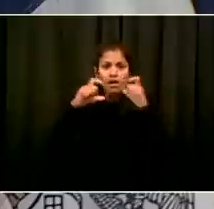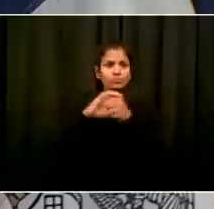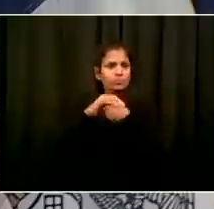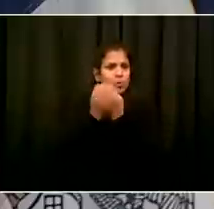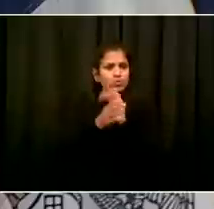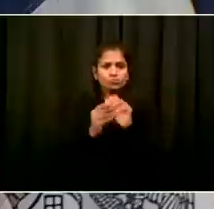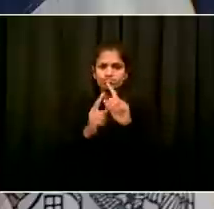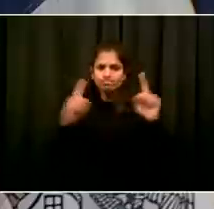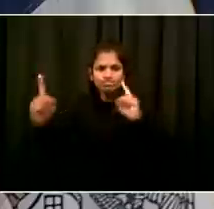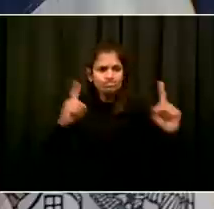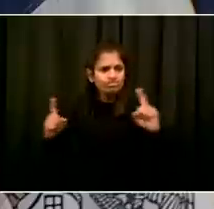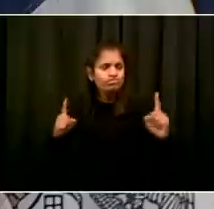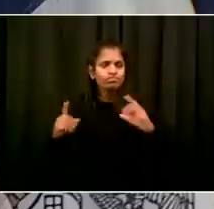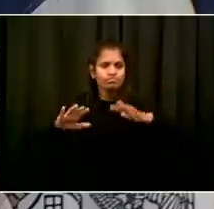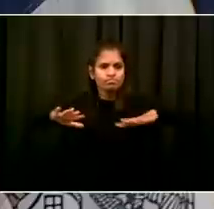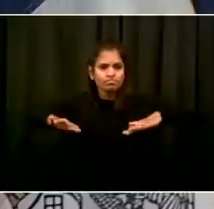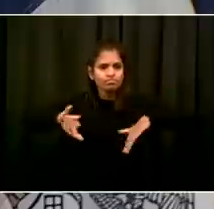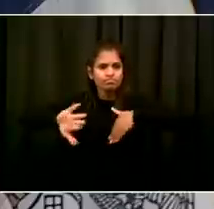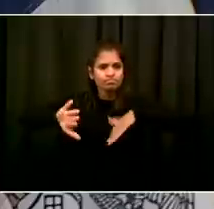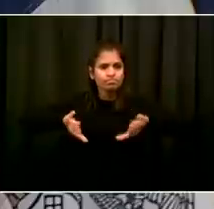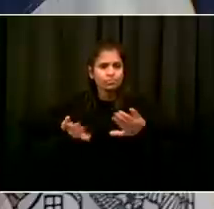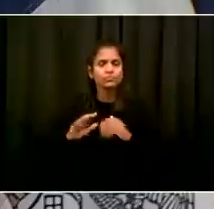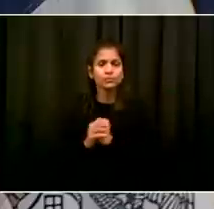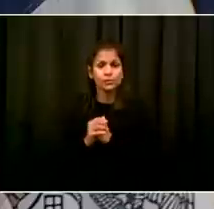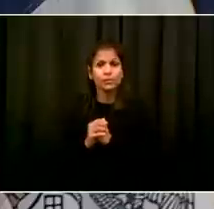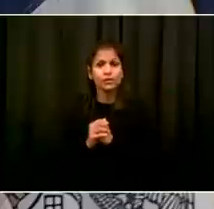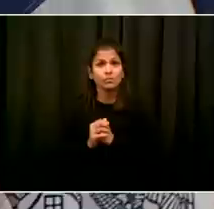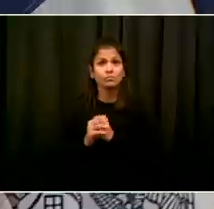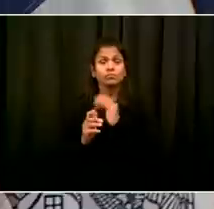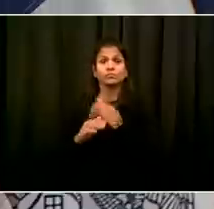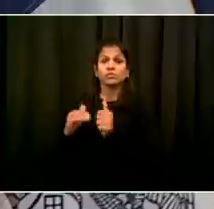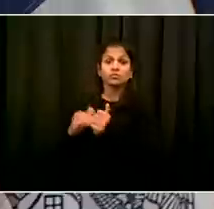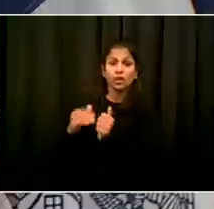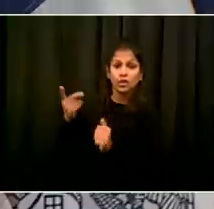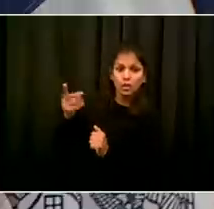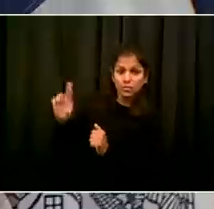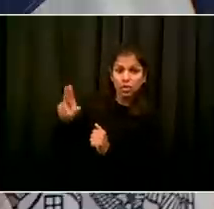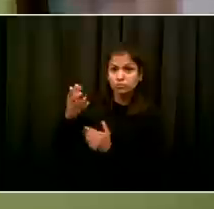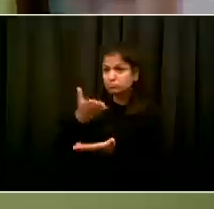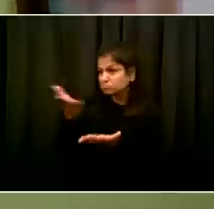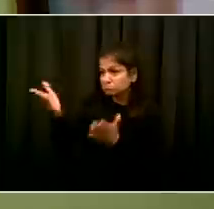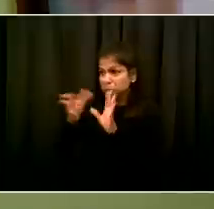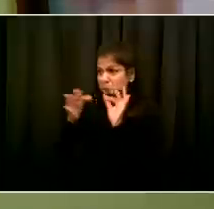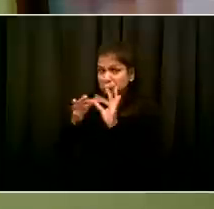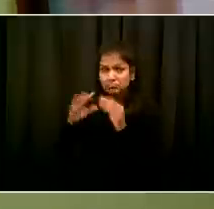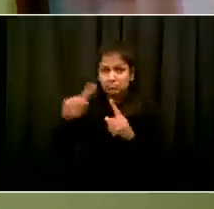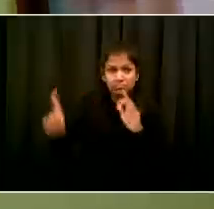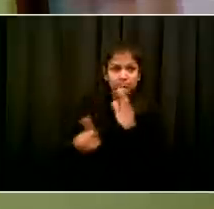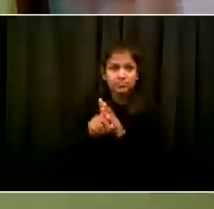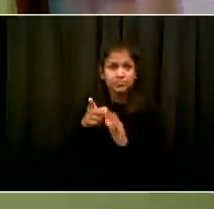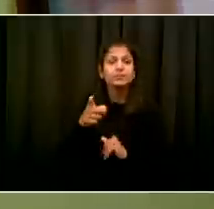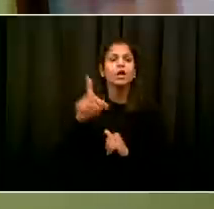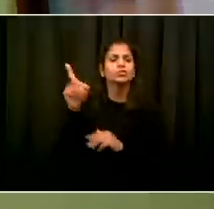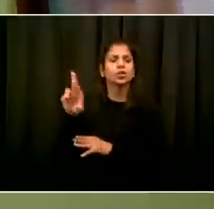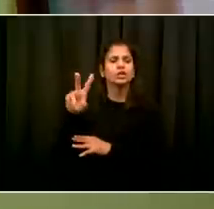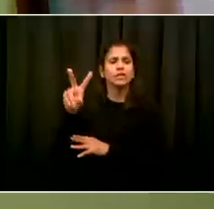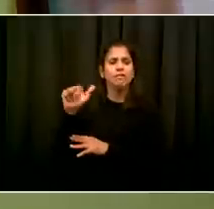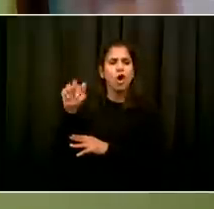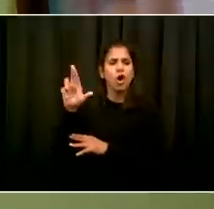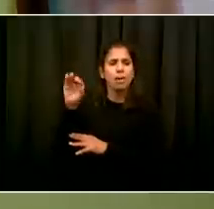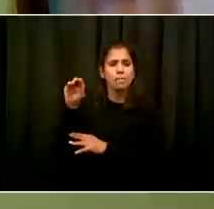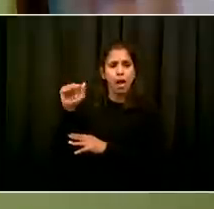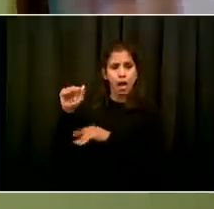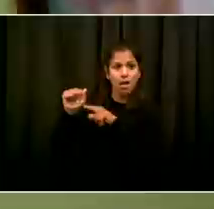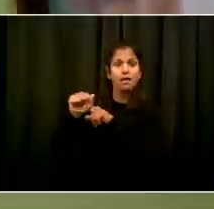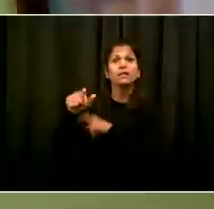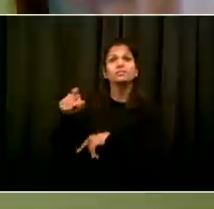Sure, I can start. I think the mayor actually covered everything, you know, quite comprehensively. We need to remember that